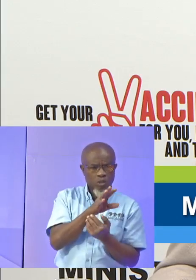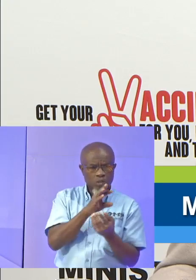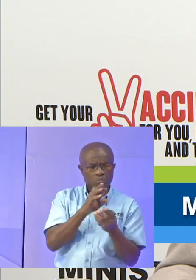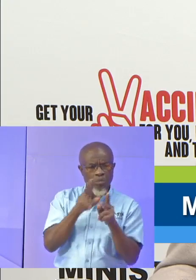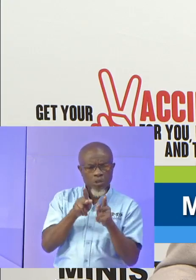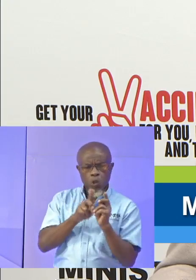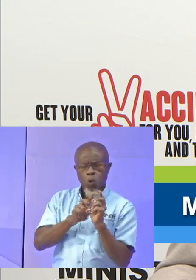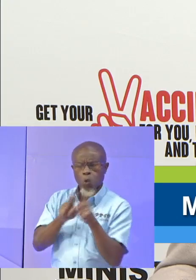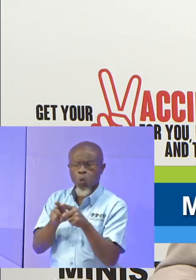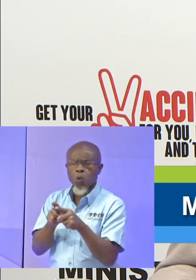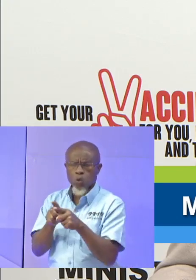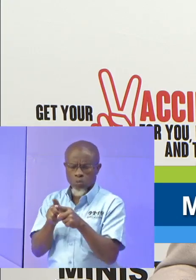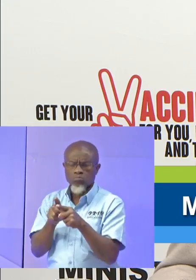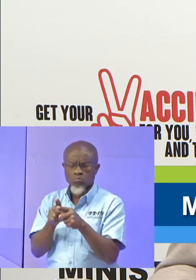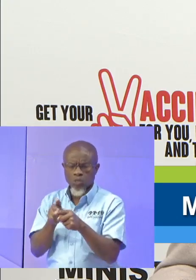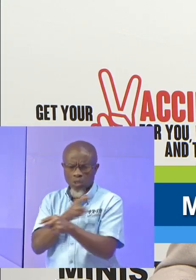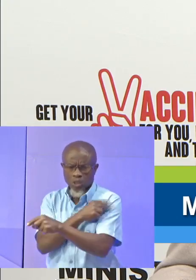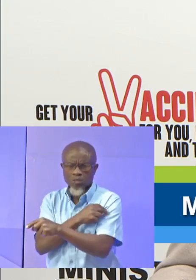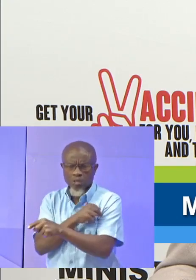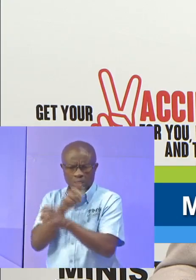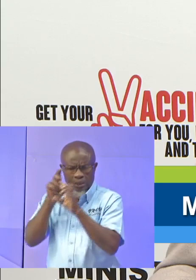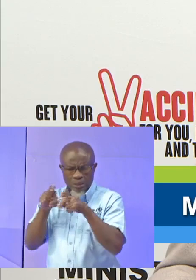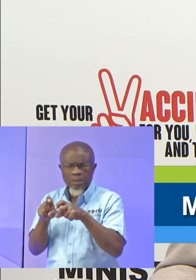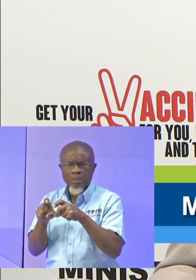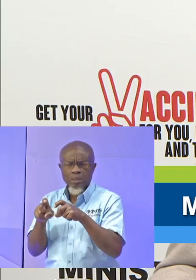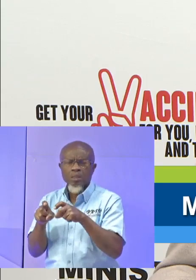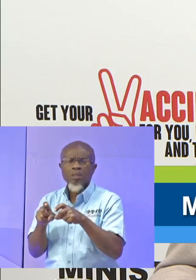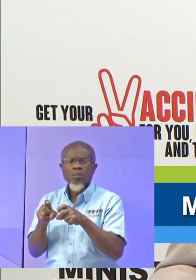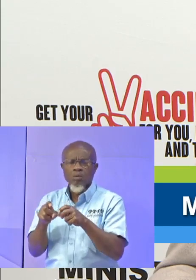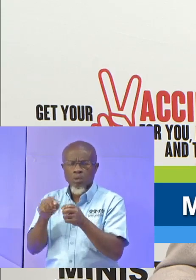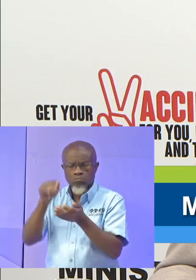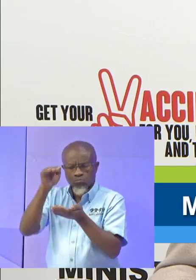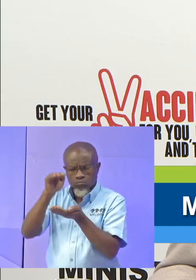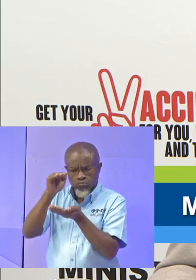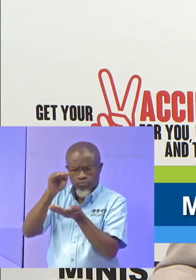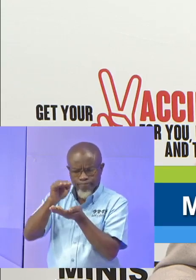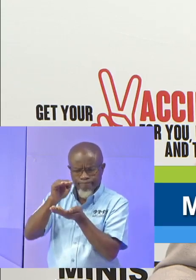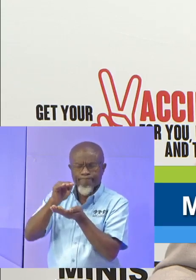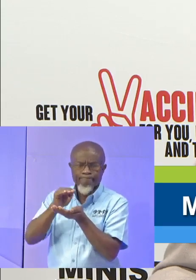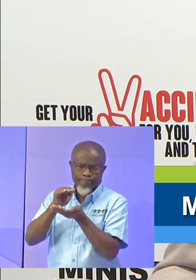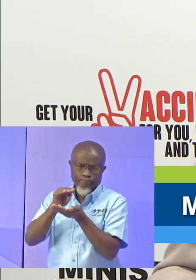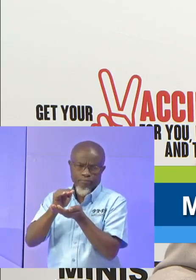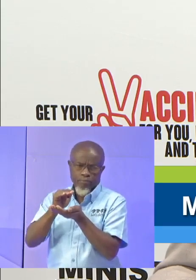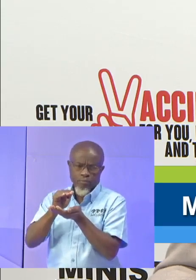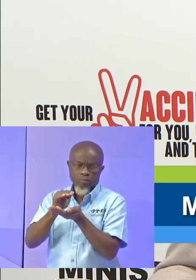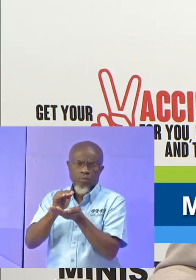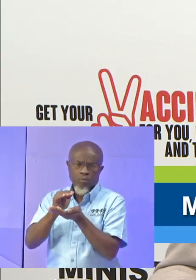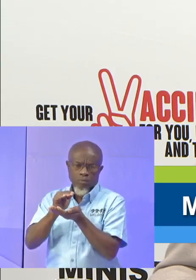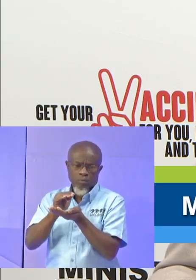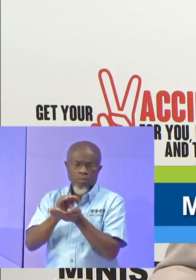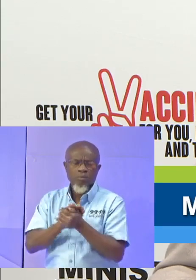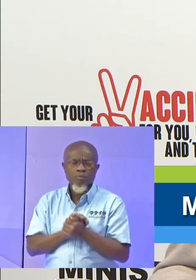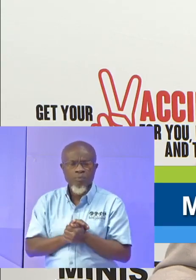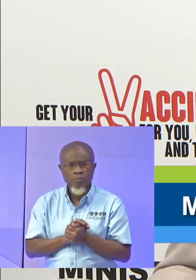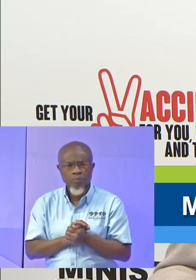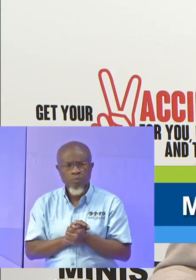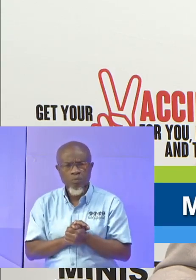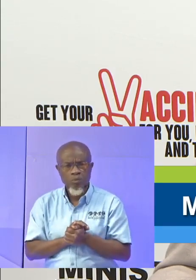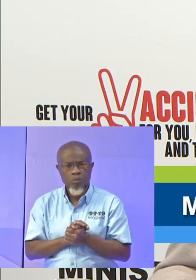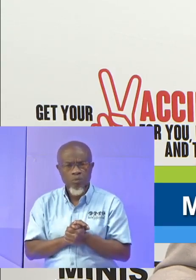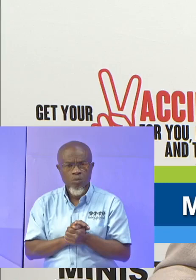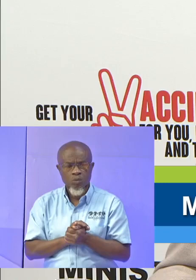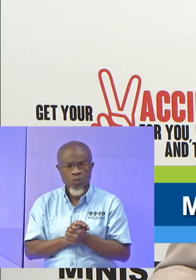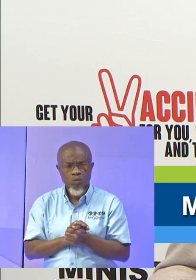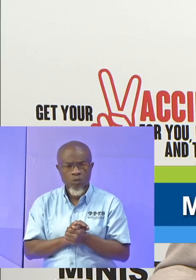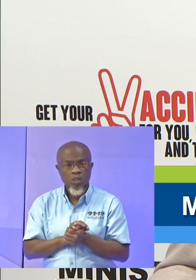care has decreased by 122. Now, that is significant when you